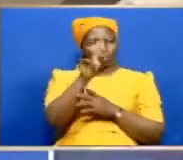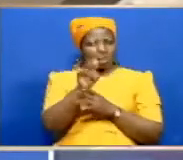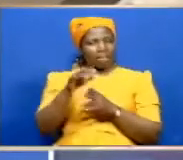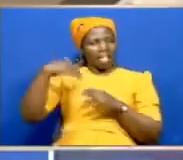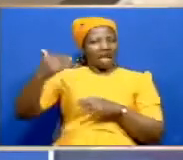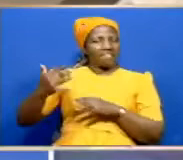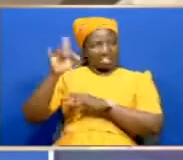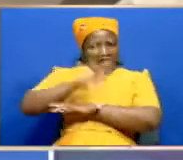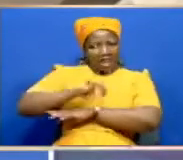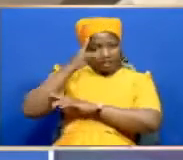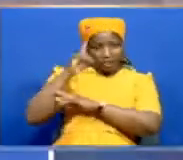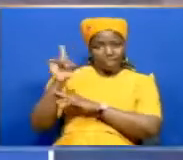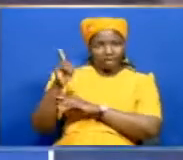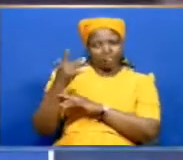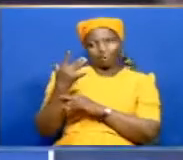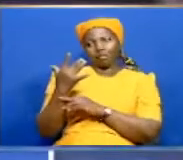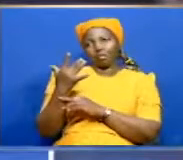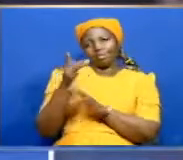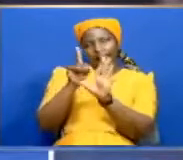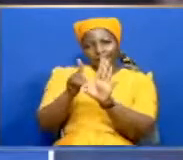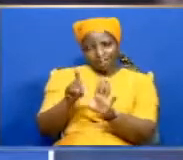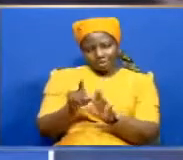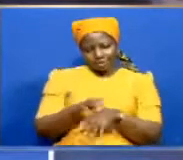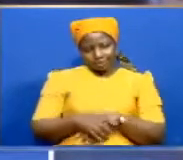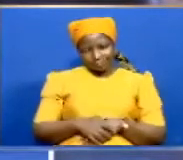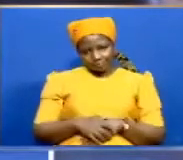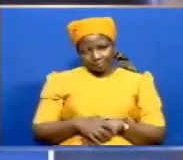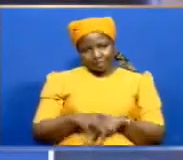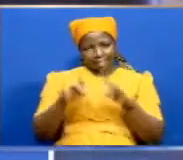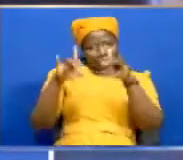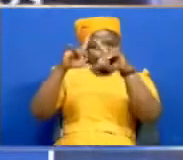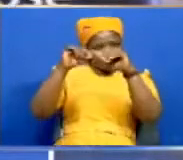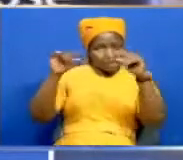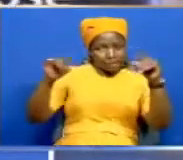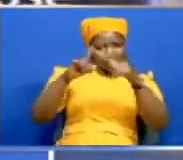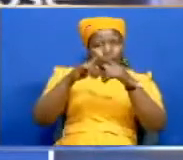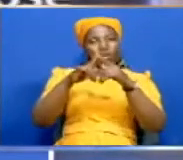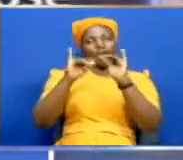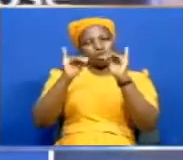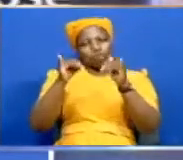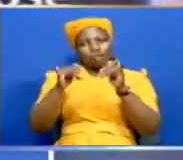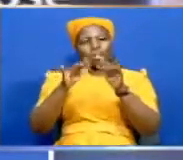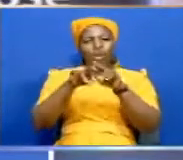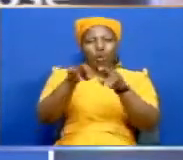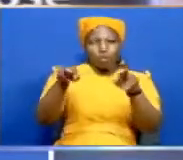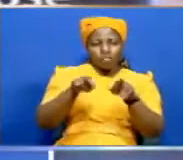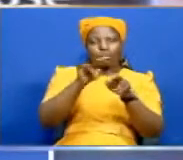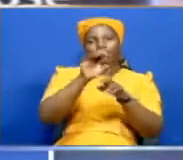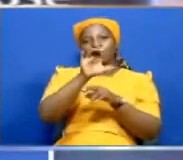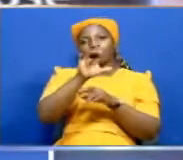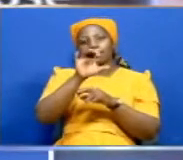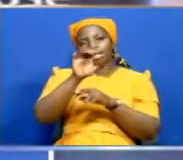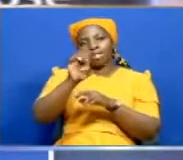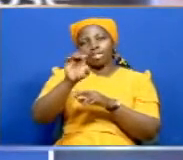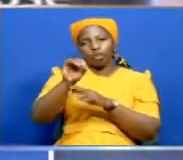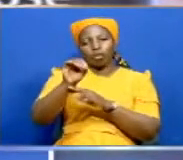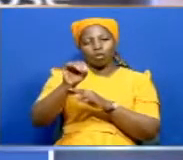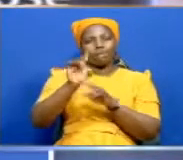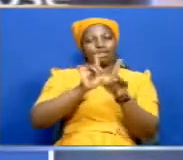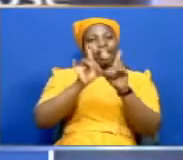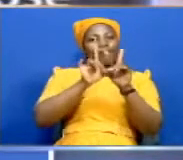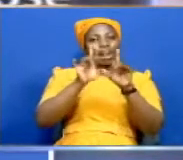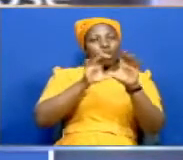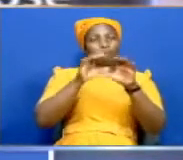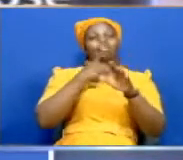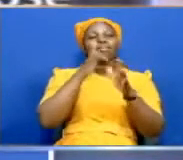for the devices. In a statement to Newsroom, Safaricom CEO Peter Ndegwa says everyone is